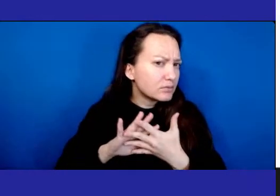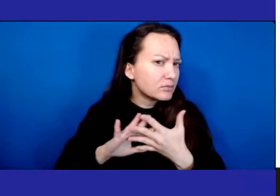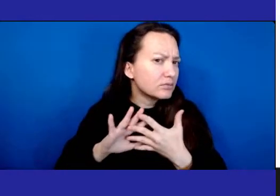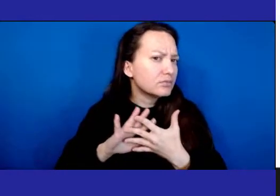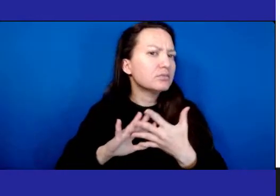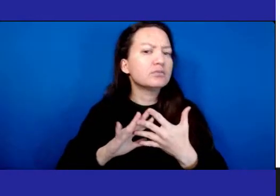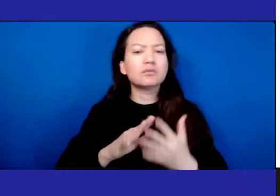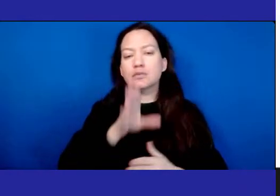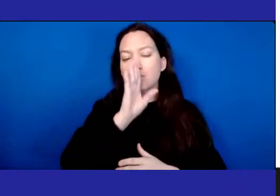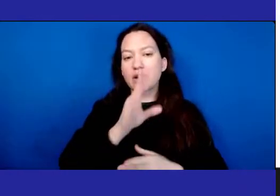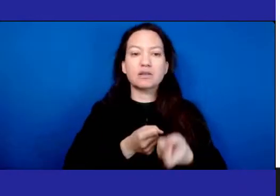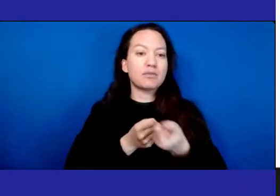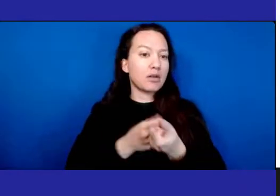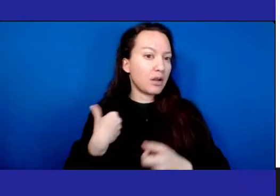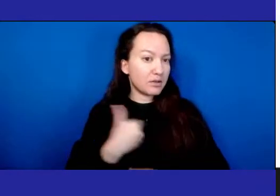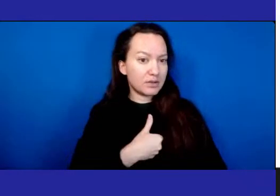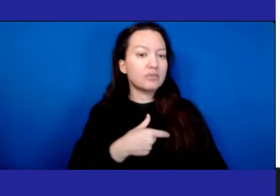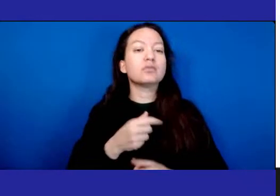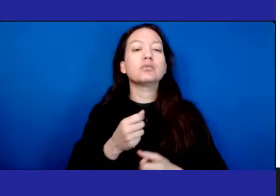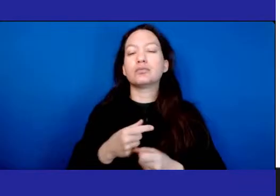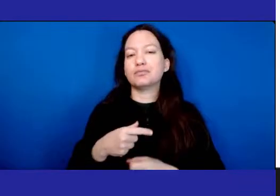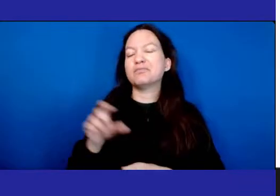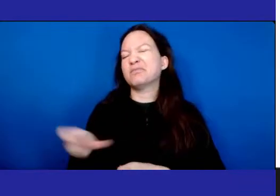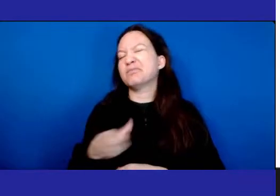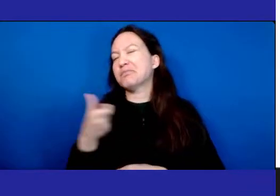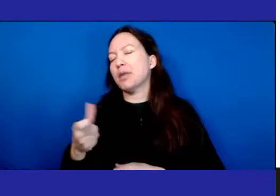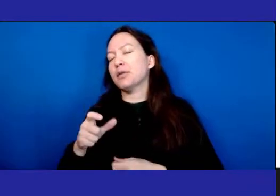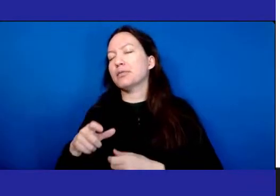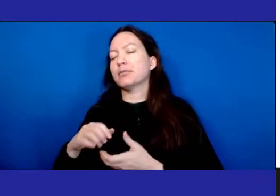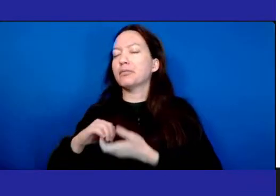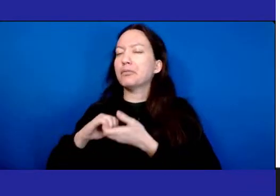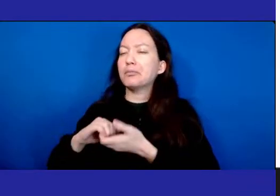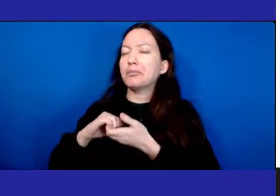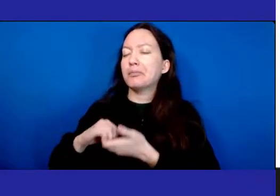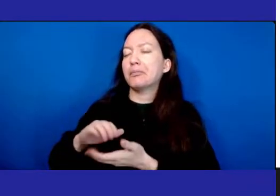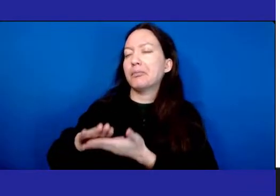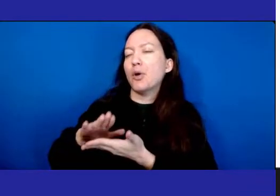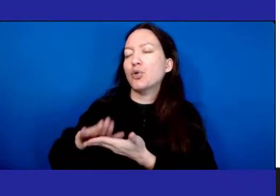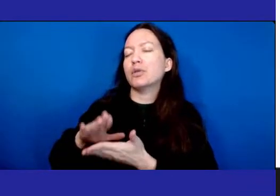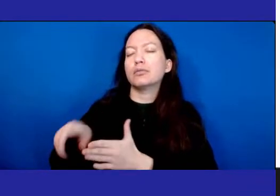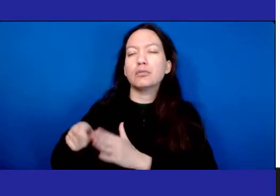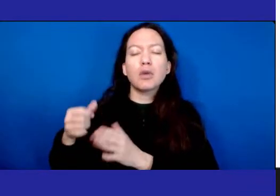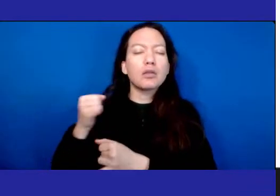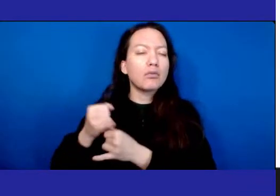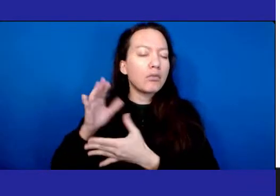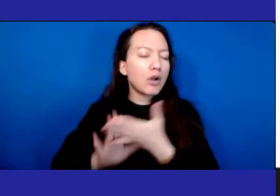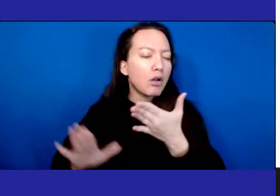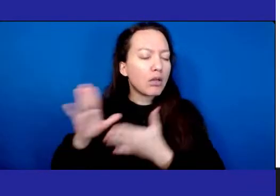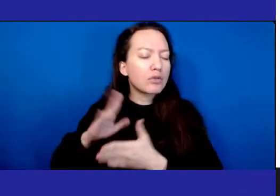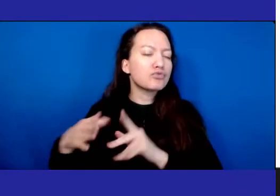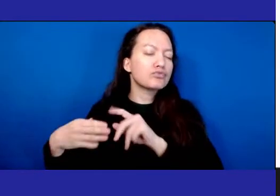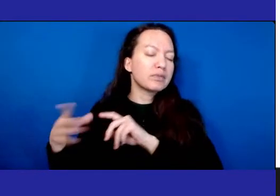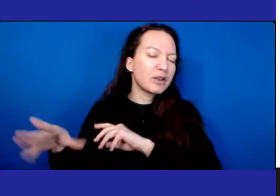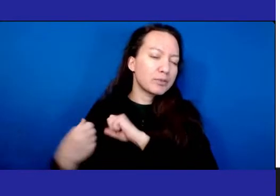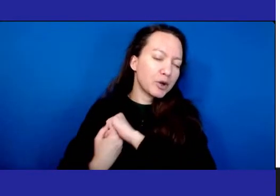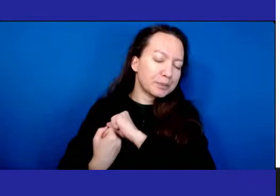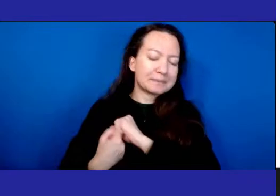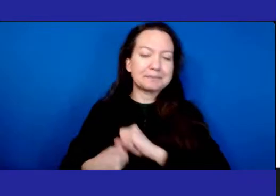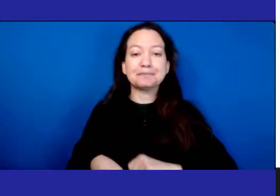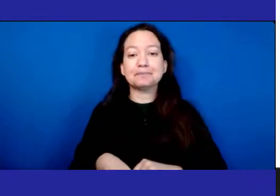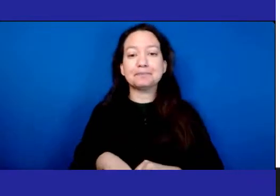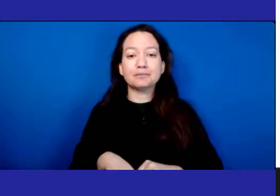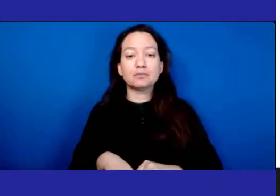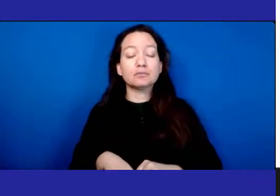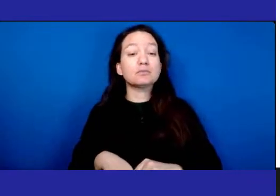by us. The rest are sponsored by our academic partners and other institutions. And last